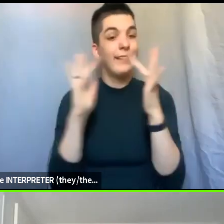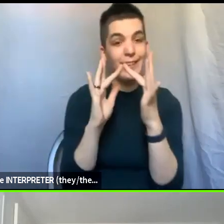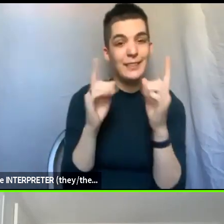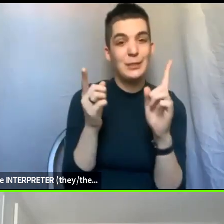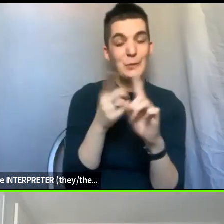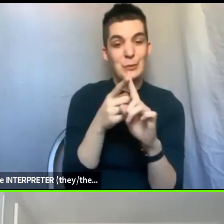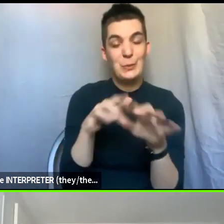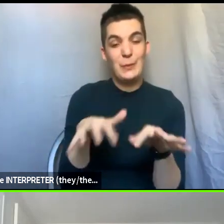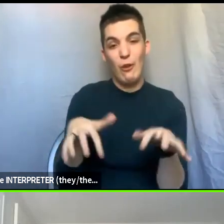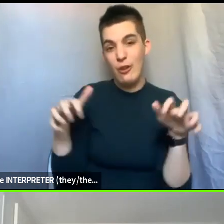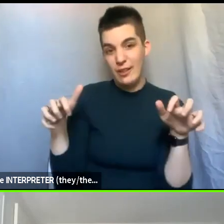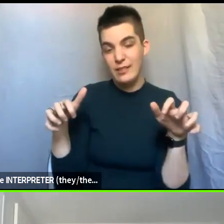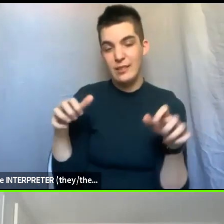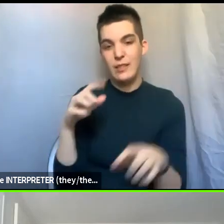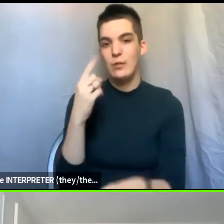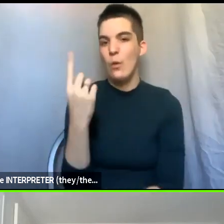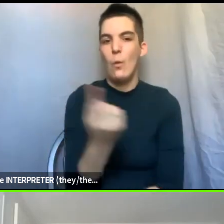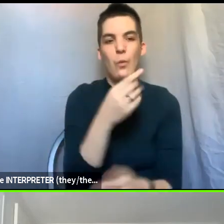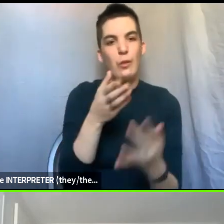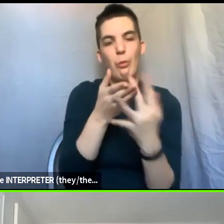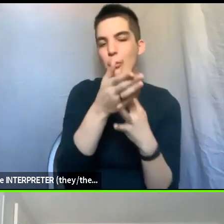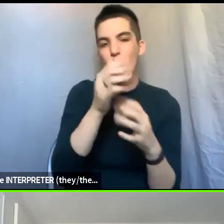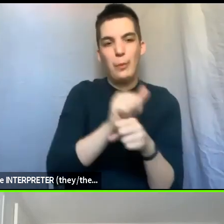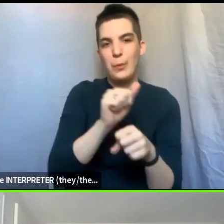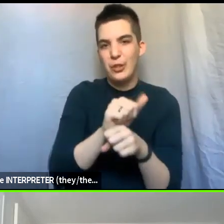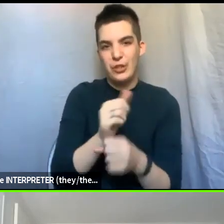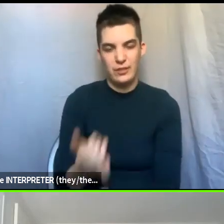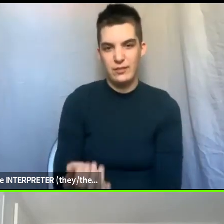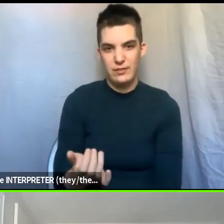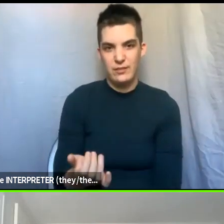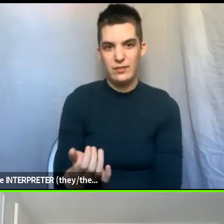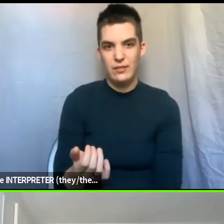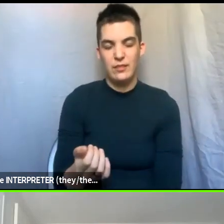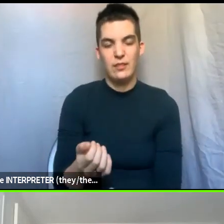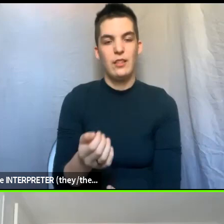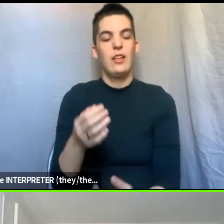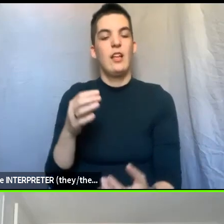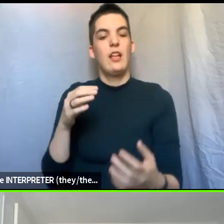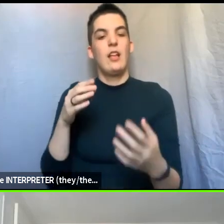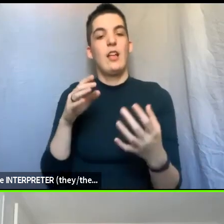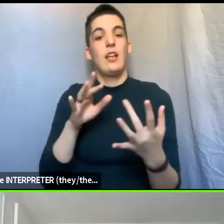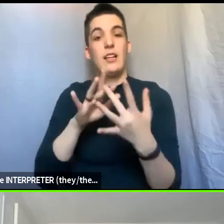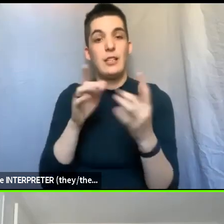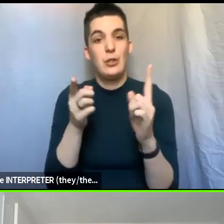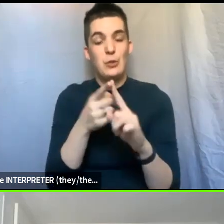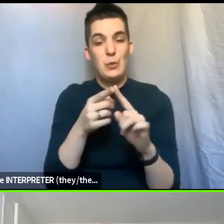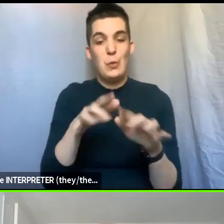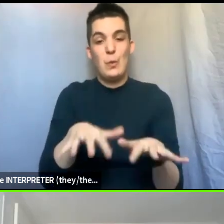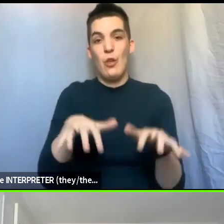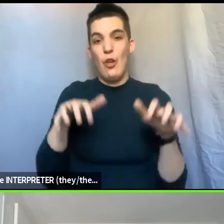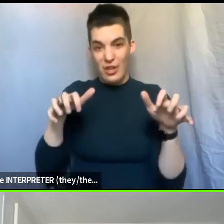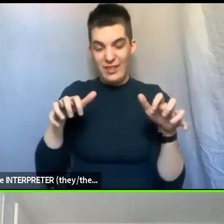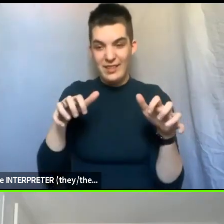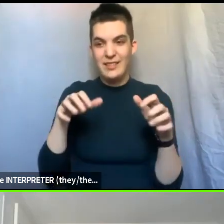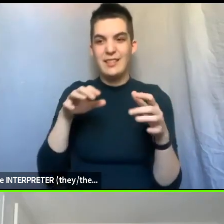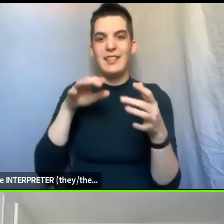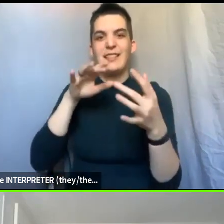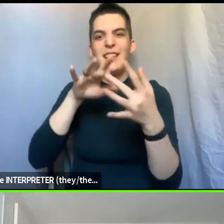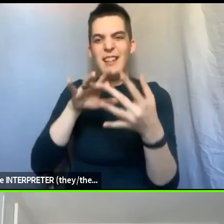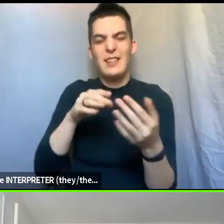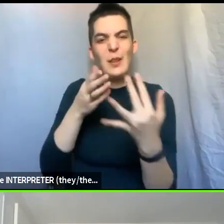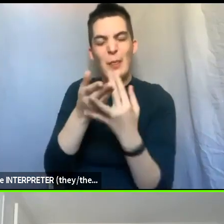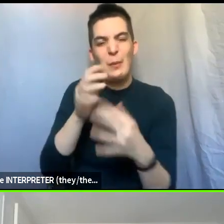only through the work. Connecting to the audience is through the work also. When you